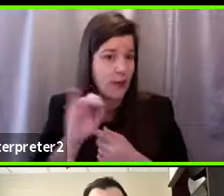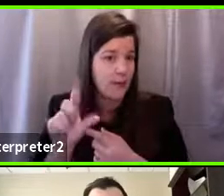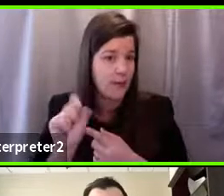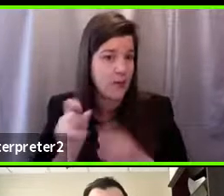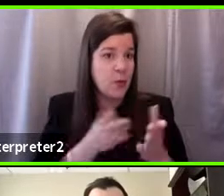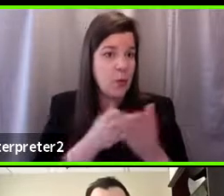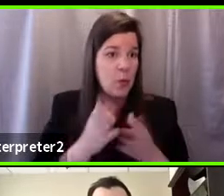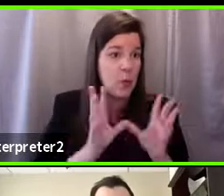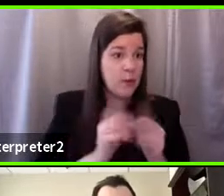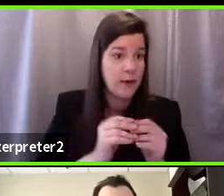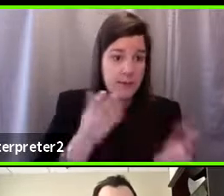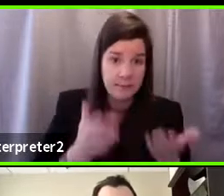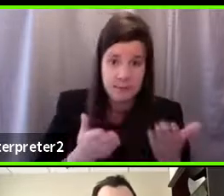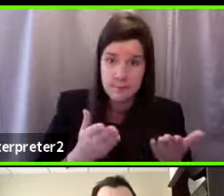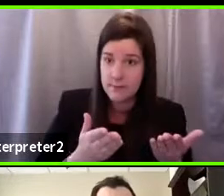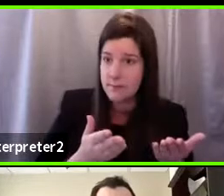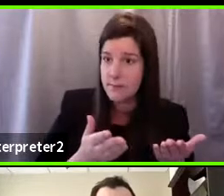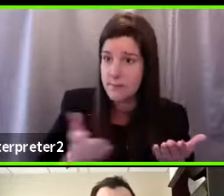okay?